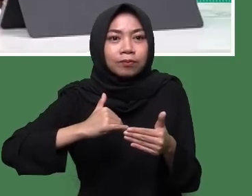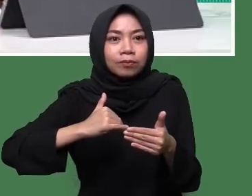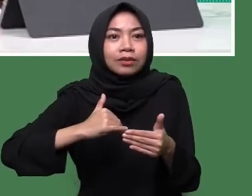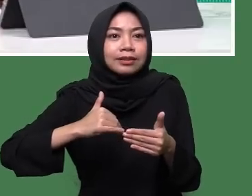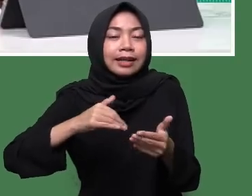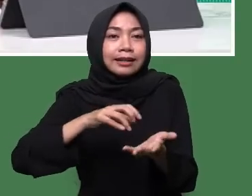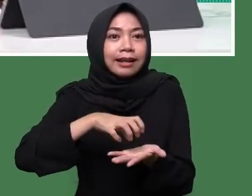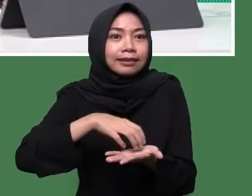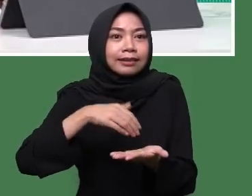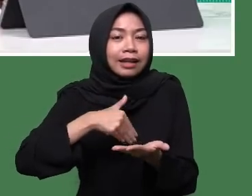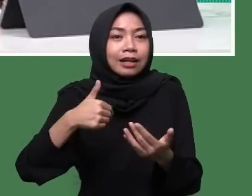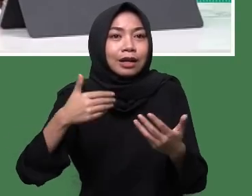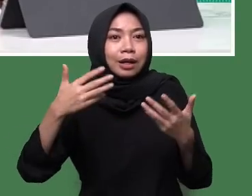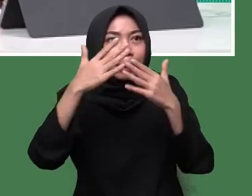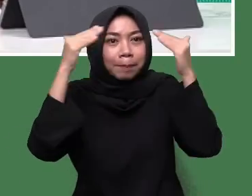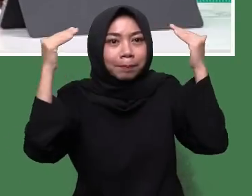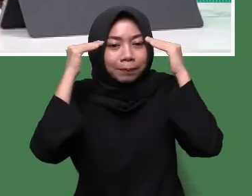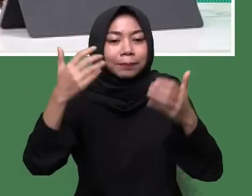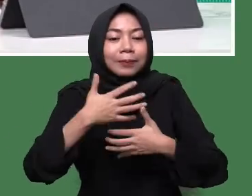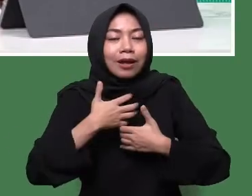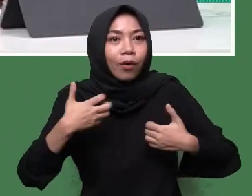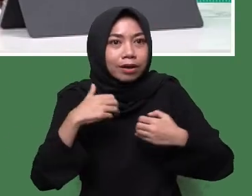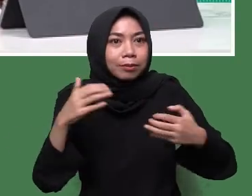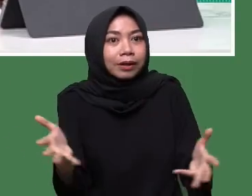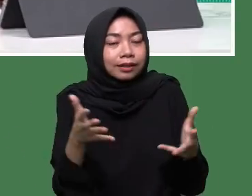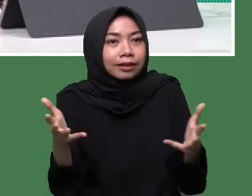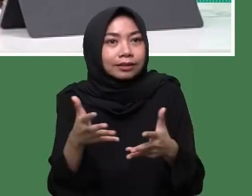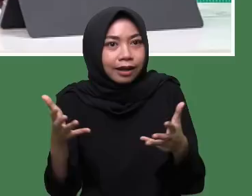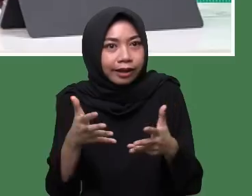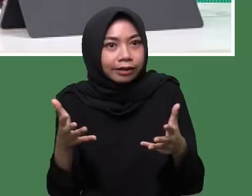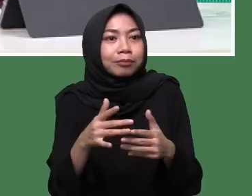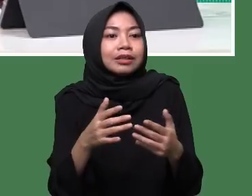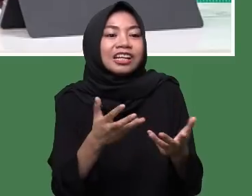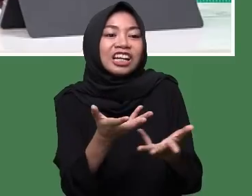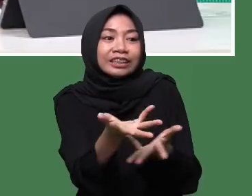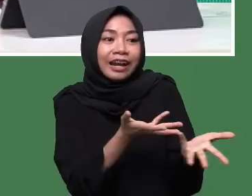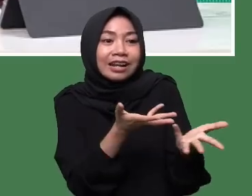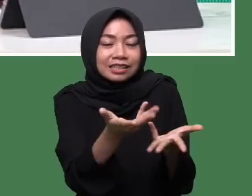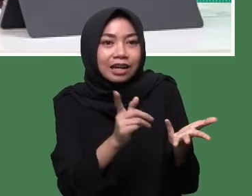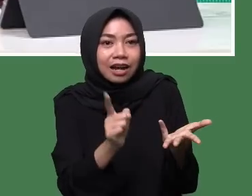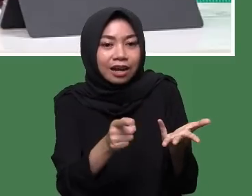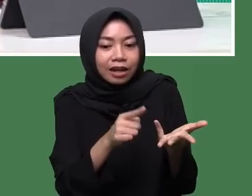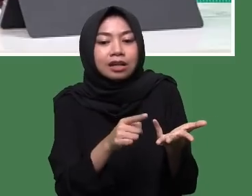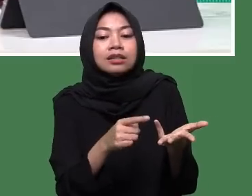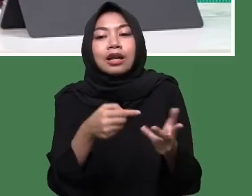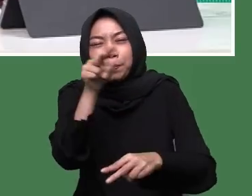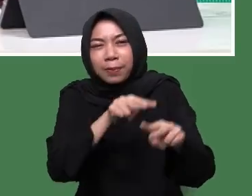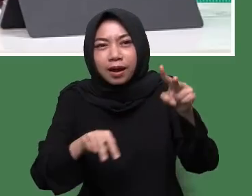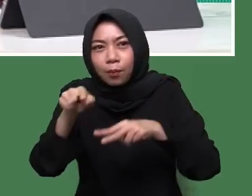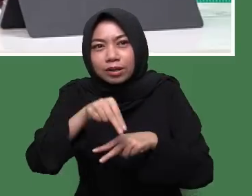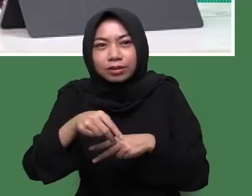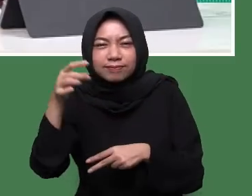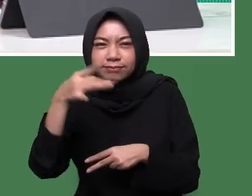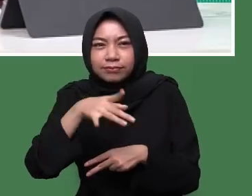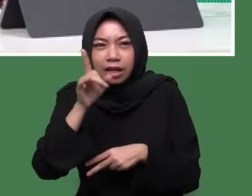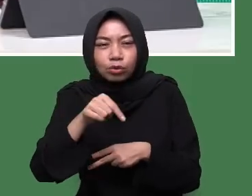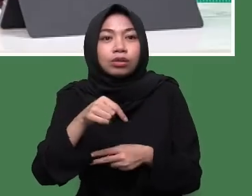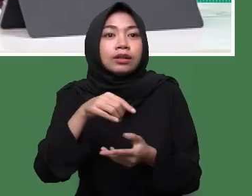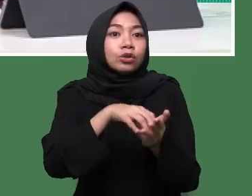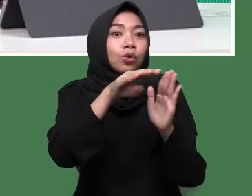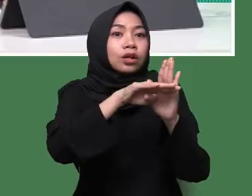farms or interacting with the animals. And I think this is not limited to Indonesia